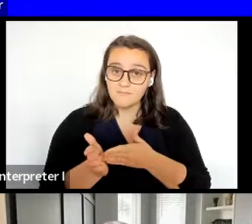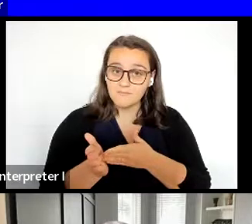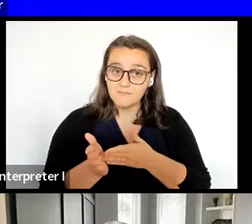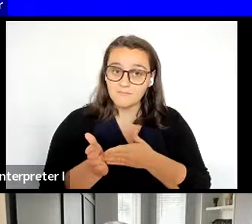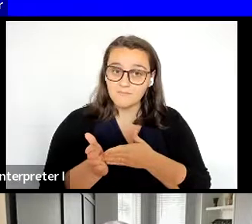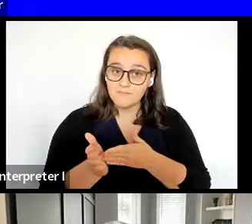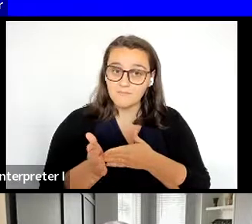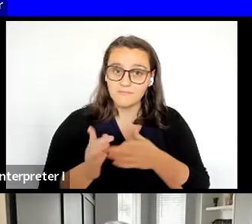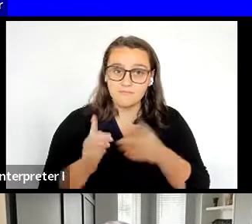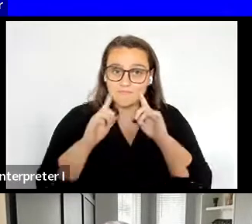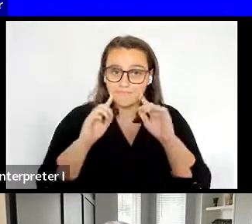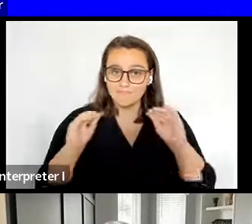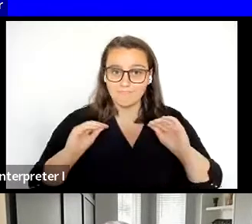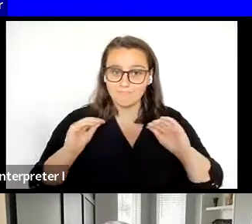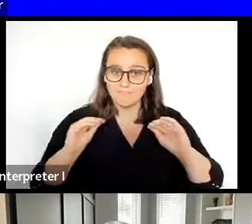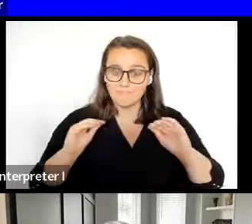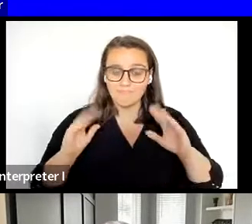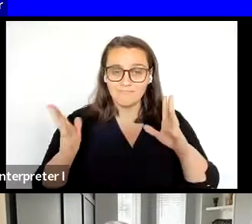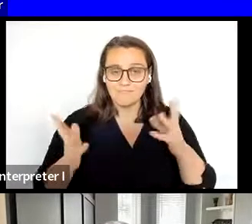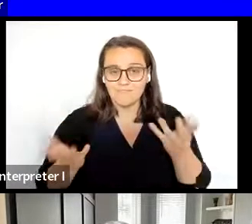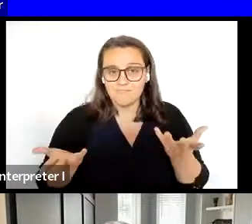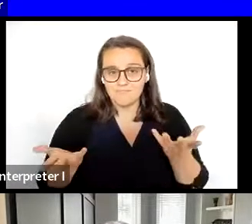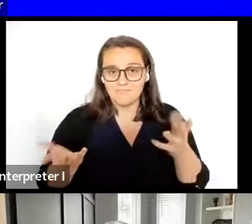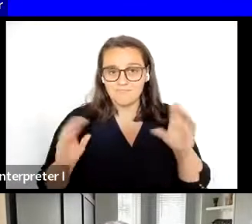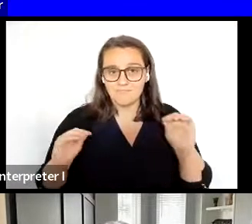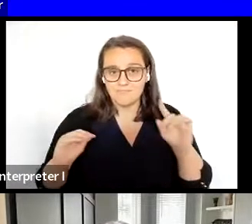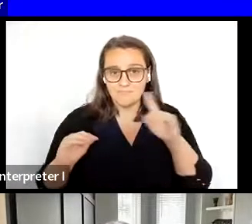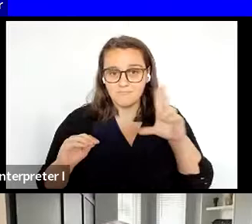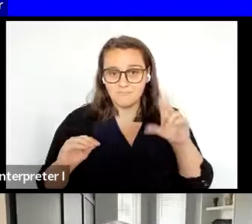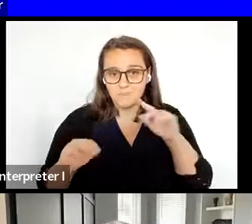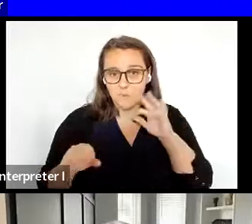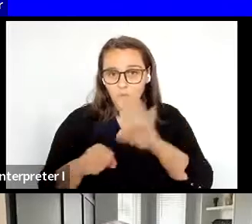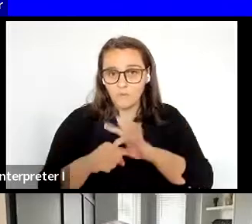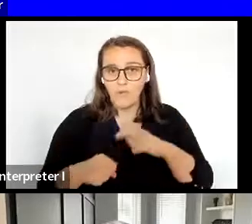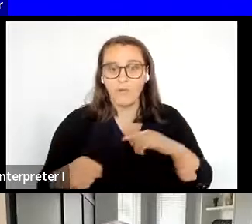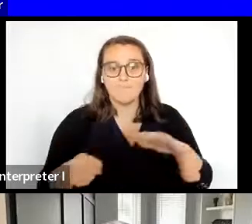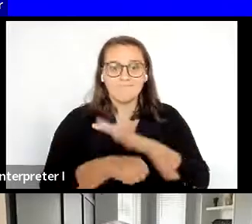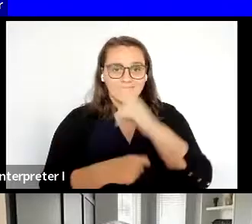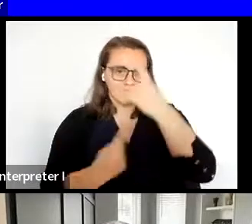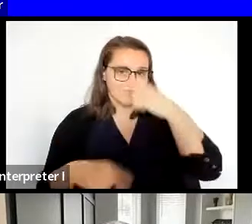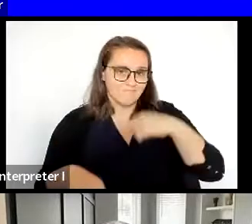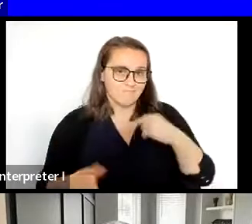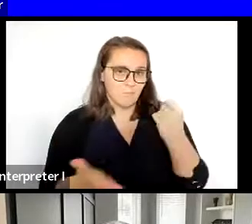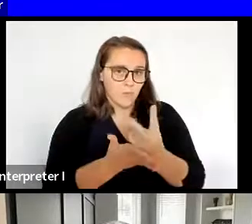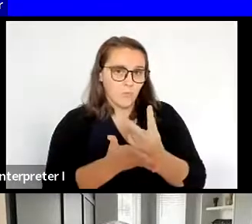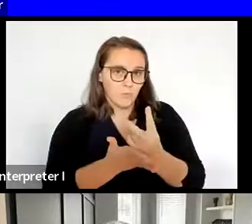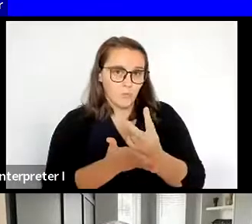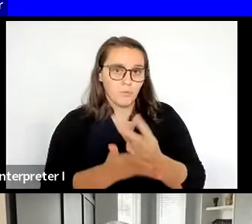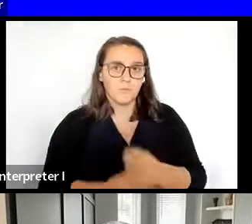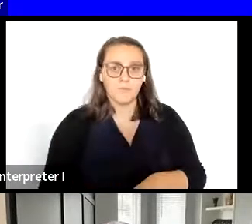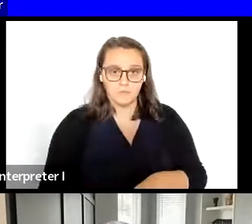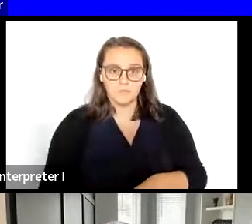I don't see or hear any no votes. Bills approved unanimously.